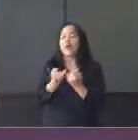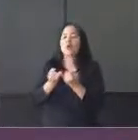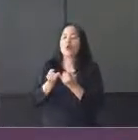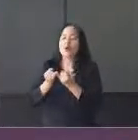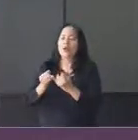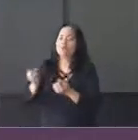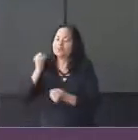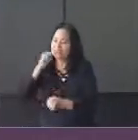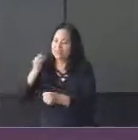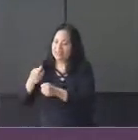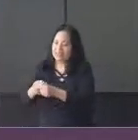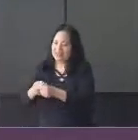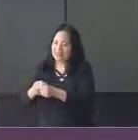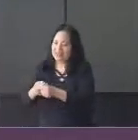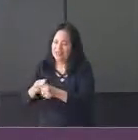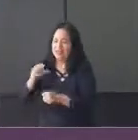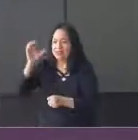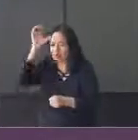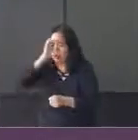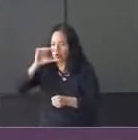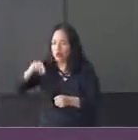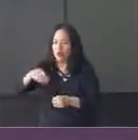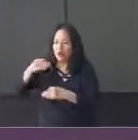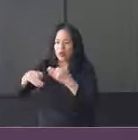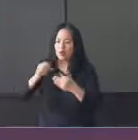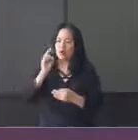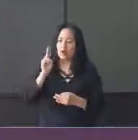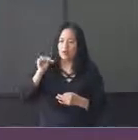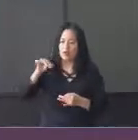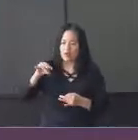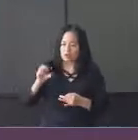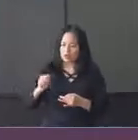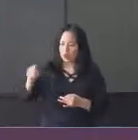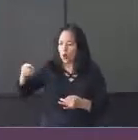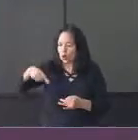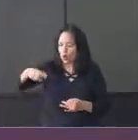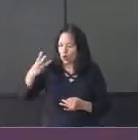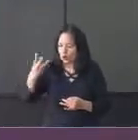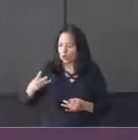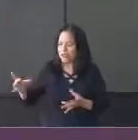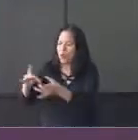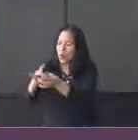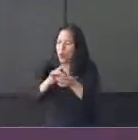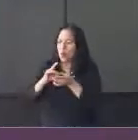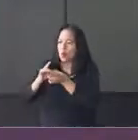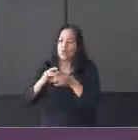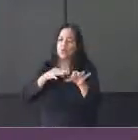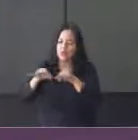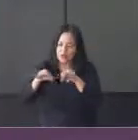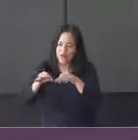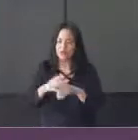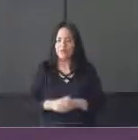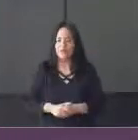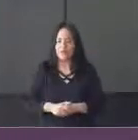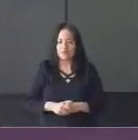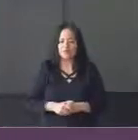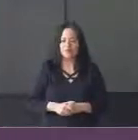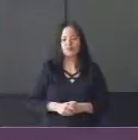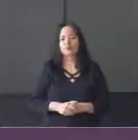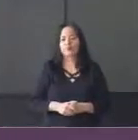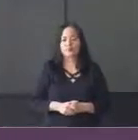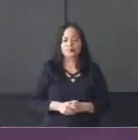the Secretary of Culture of Mexico City and UNESCO. And finally, I'd like to tell you that through